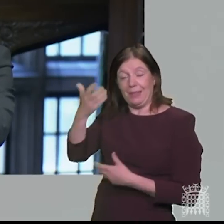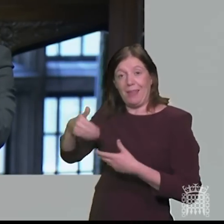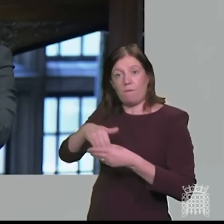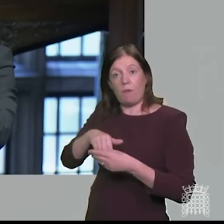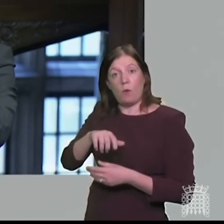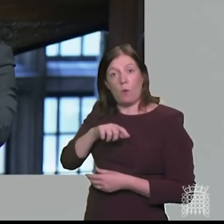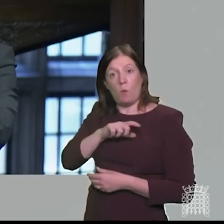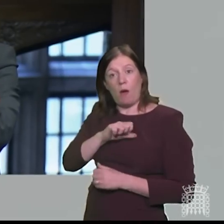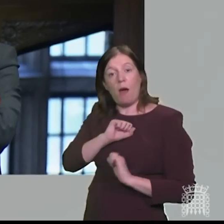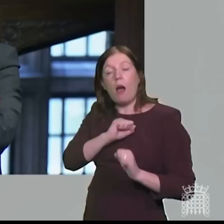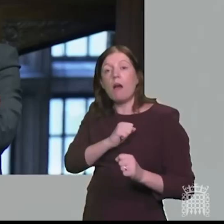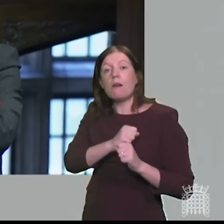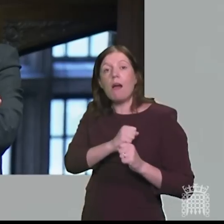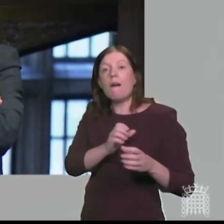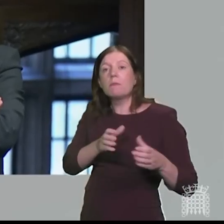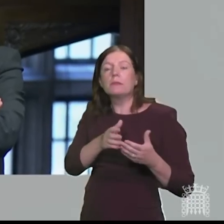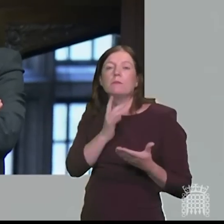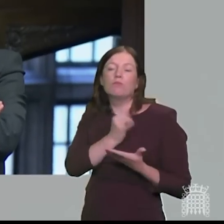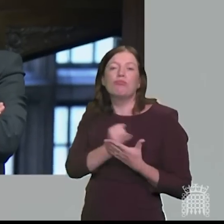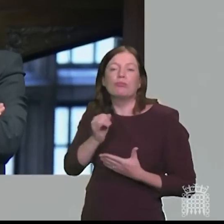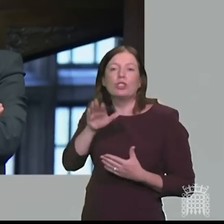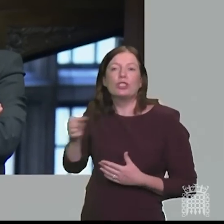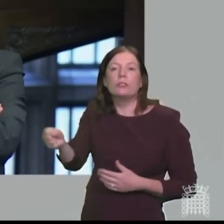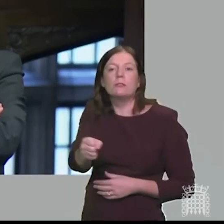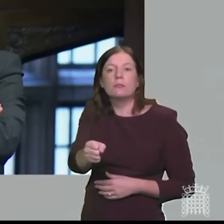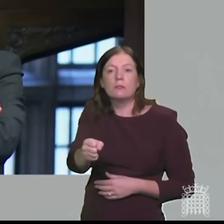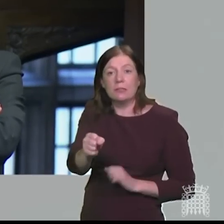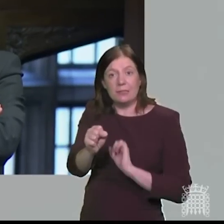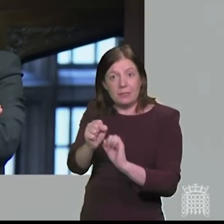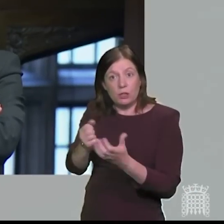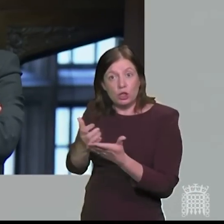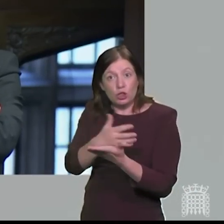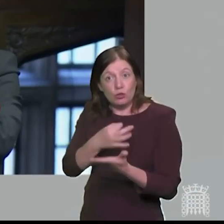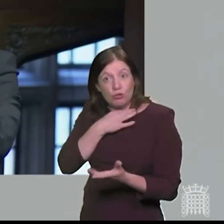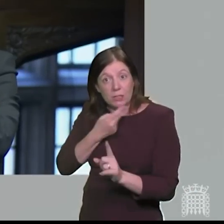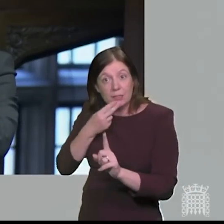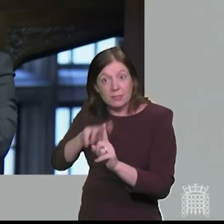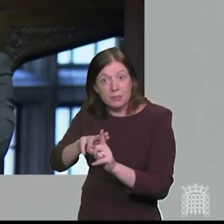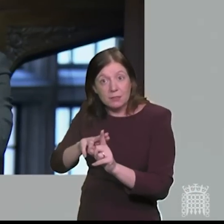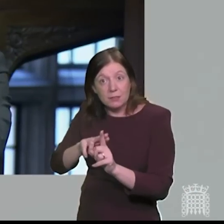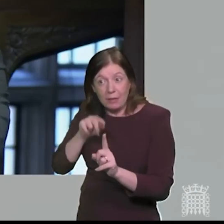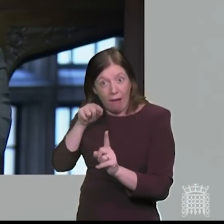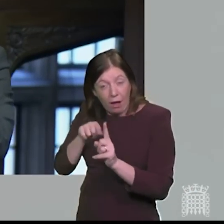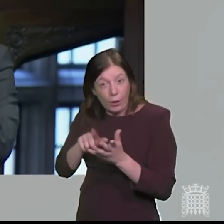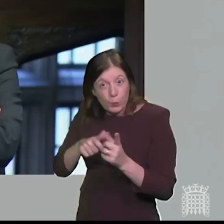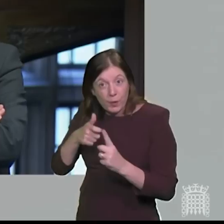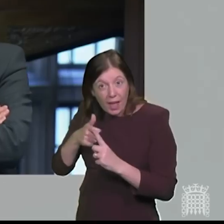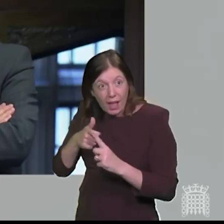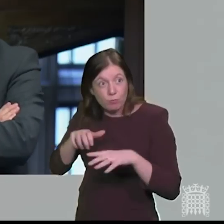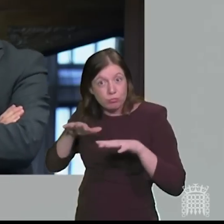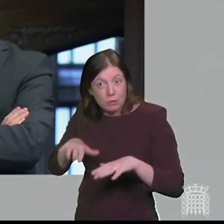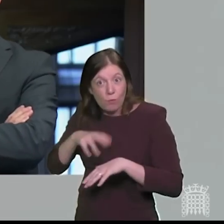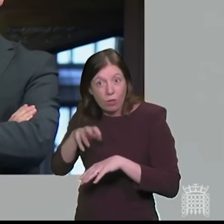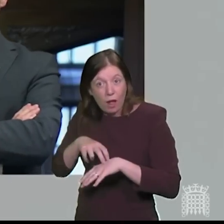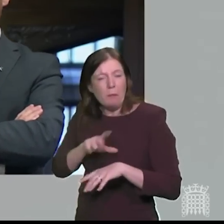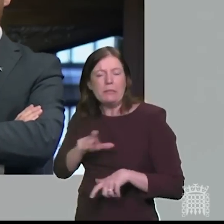Whitehall officials were so opposed, given that they were deemed a security risk to the United Kingdom of Great Britain and Northern